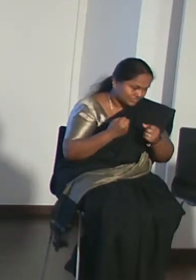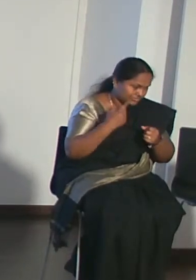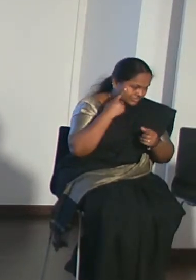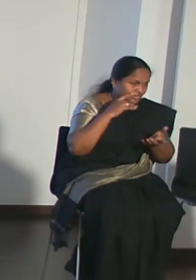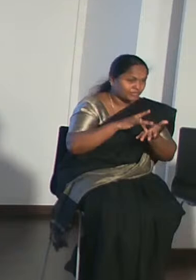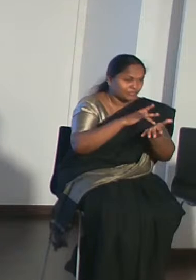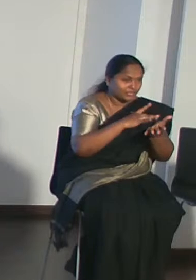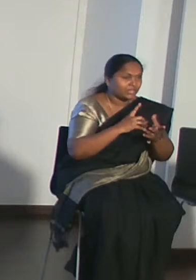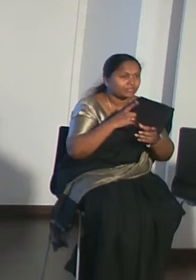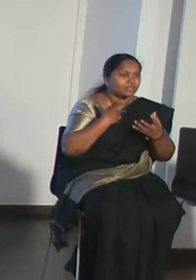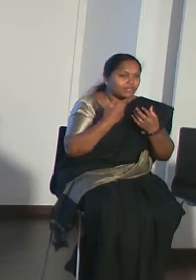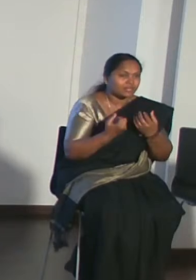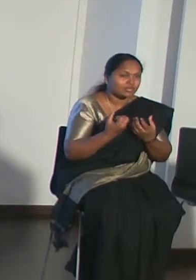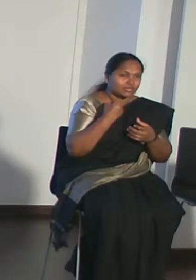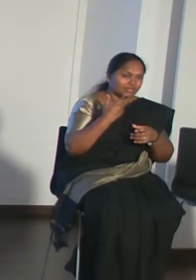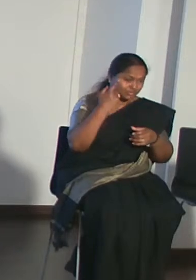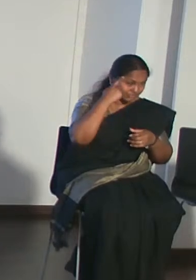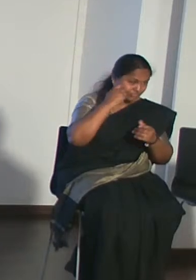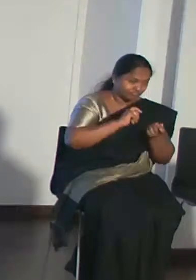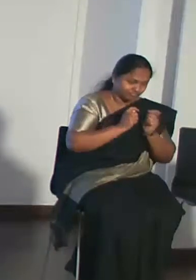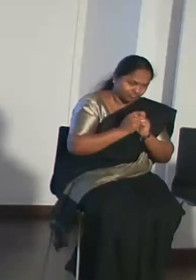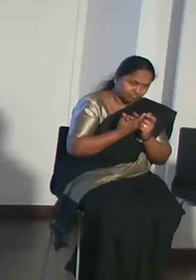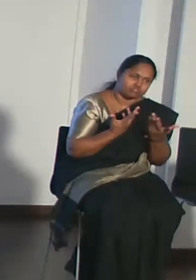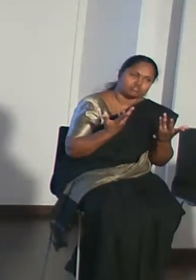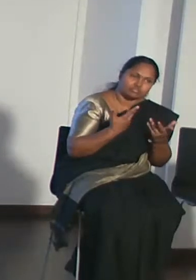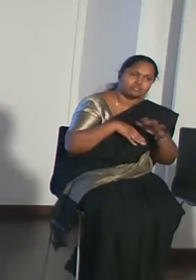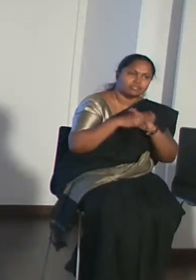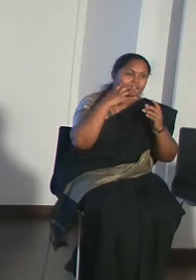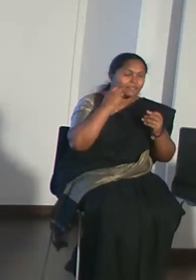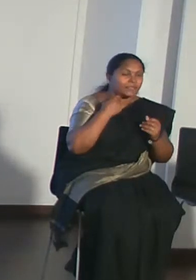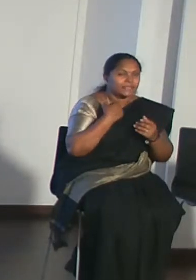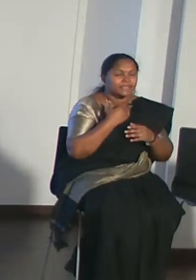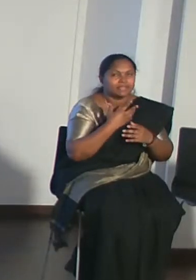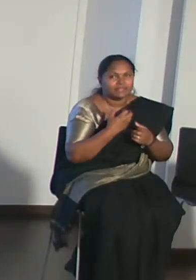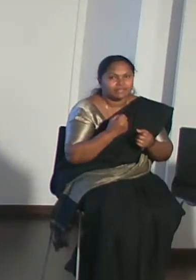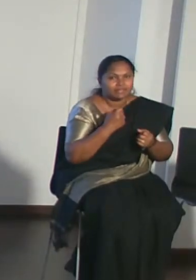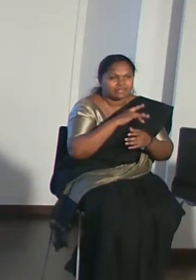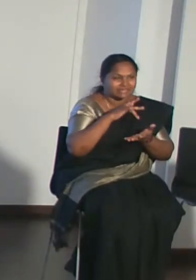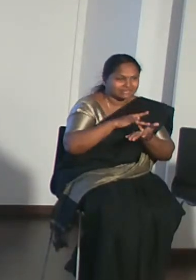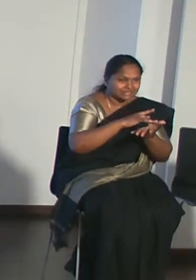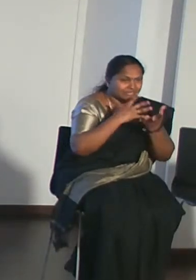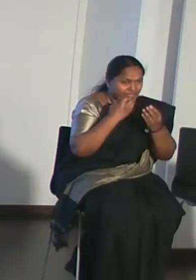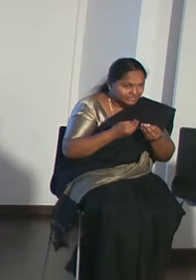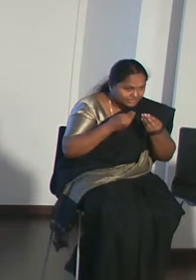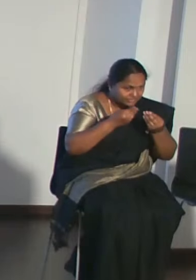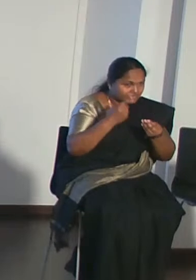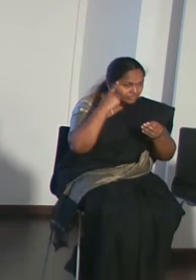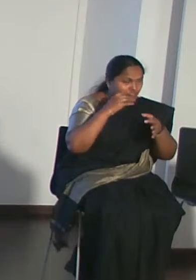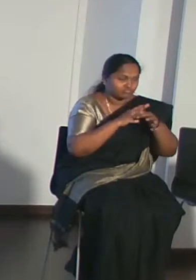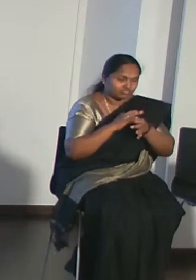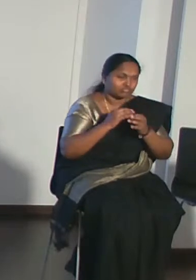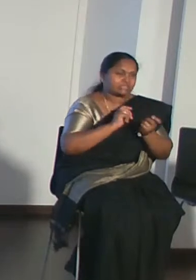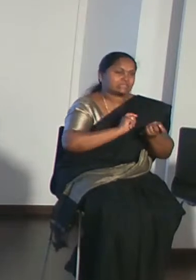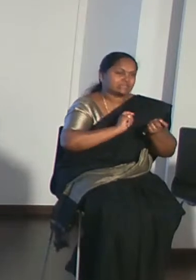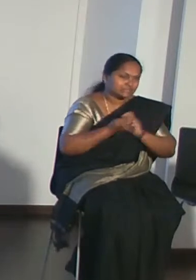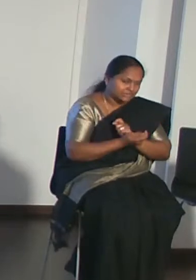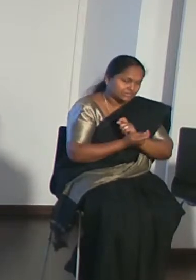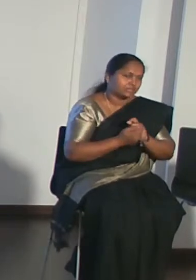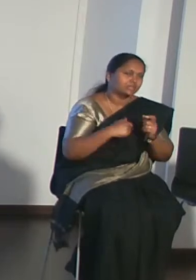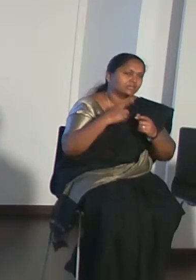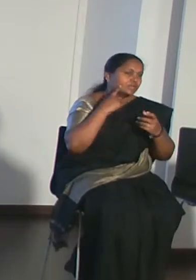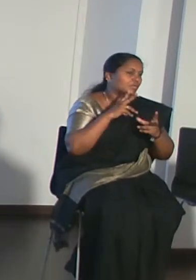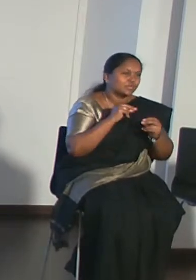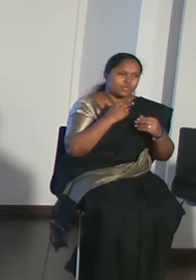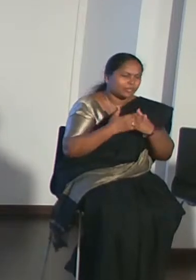they decided what went up when things changed, but also arriving at a space that was constantly changing. And no